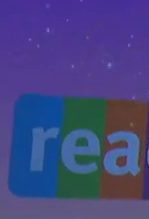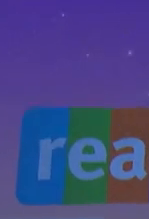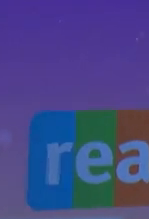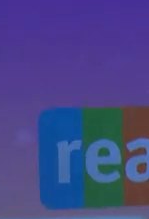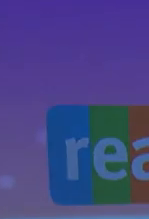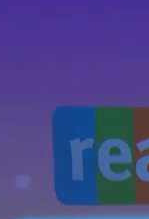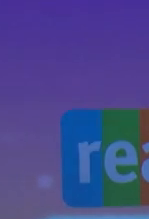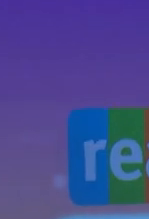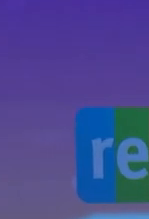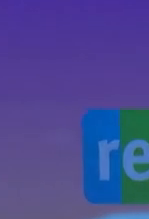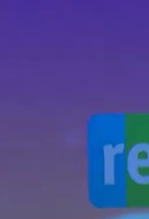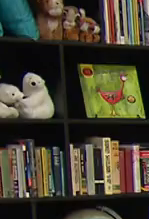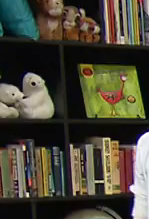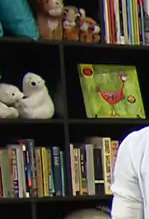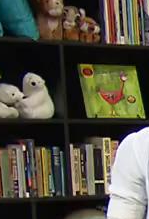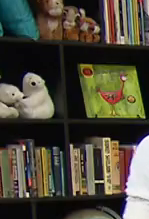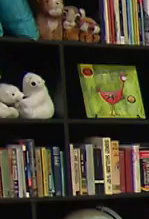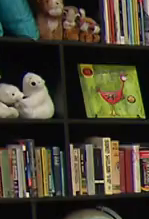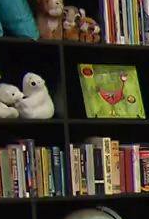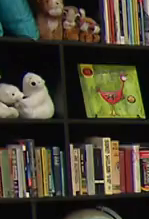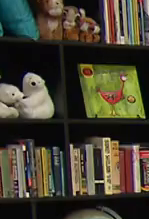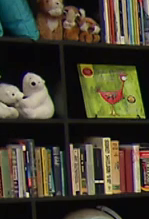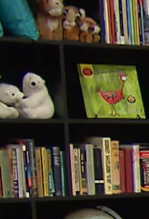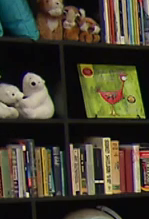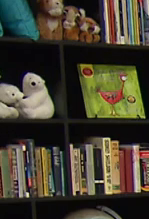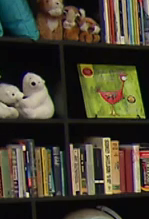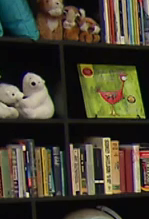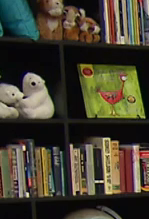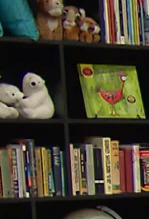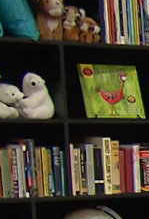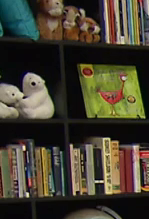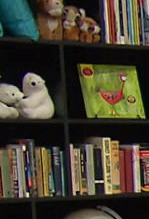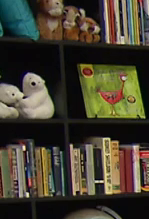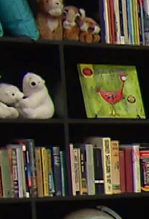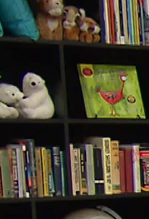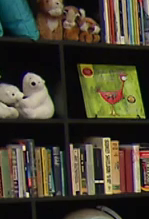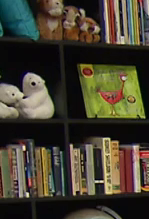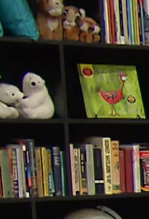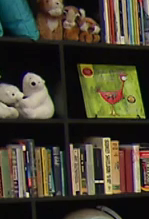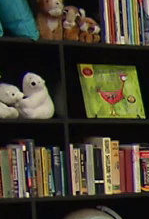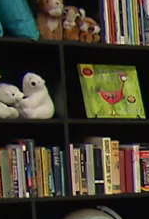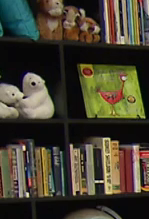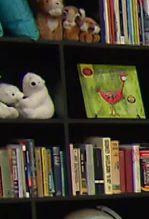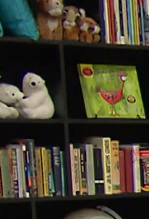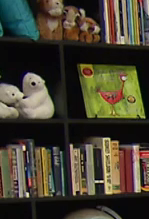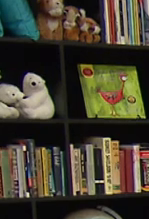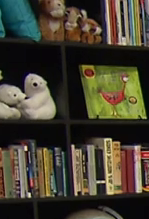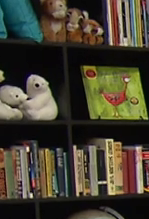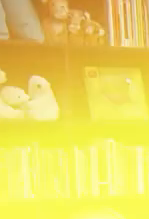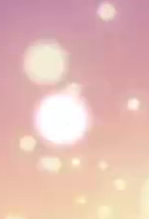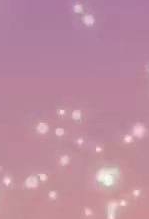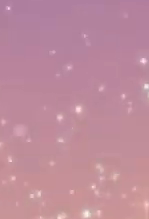sound like something you would like to do? Well, up next, we're going to go on an adventure of our own. You'll love it. See you